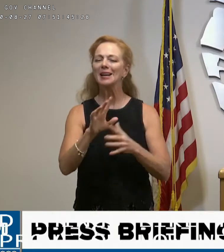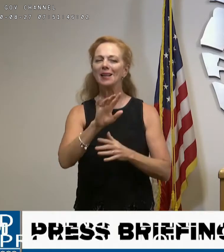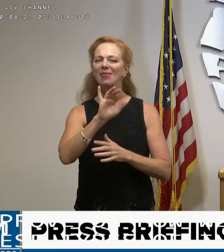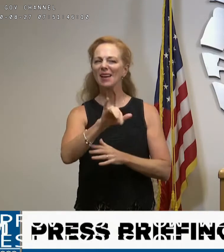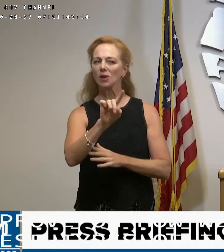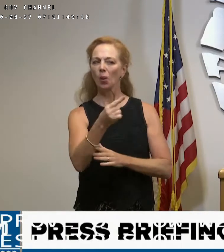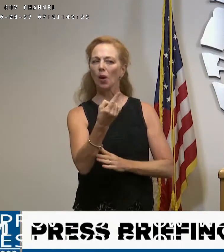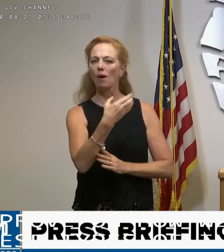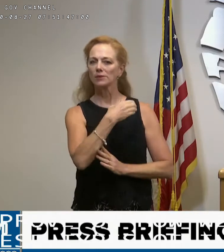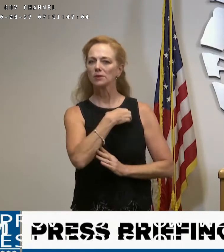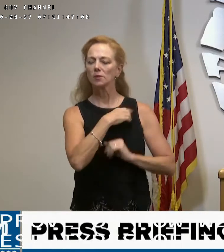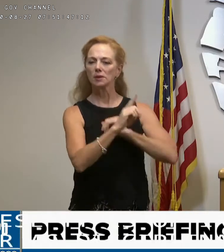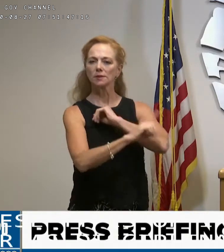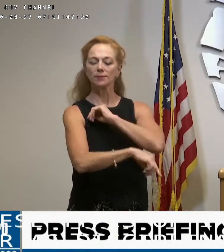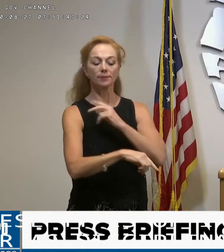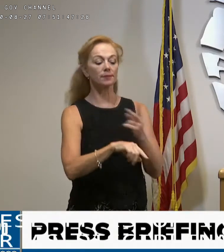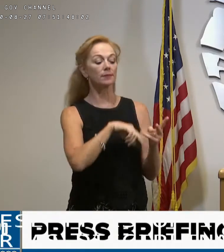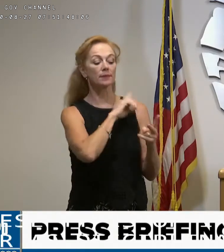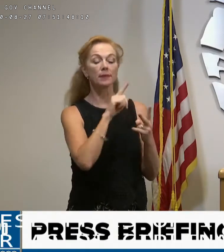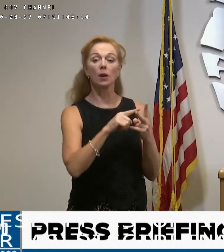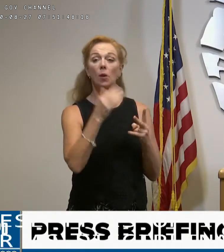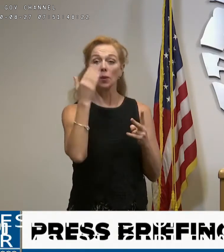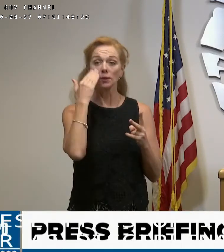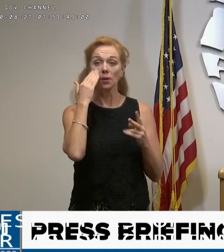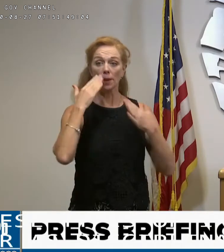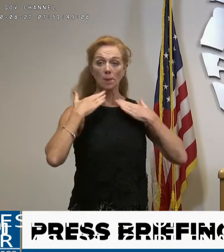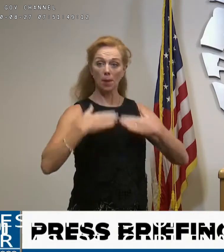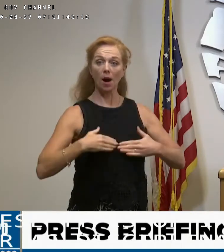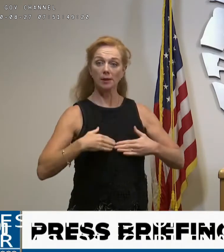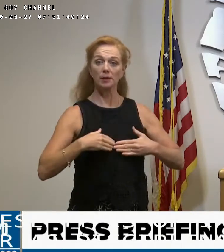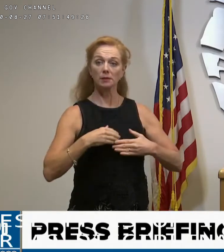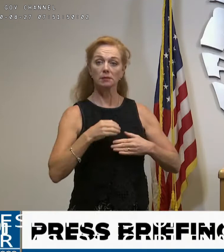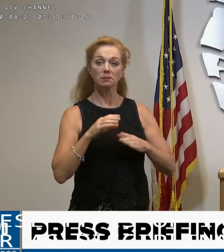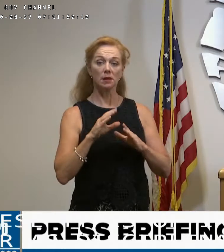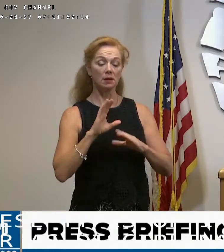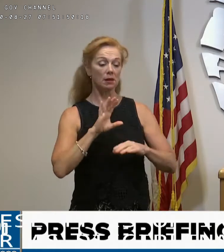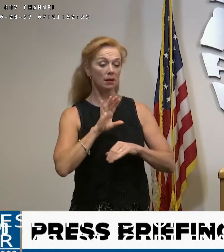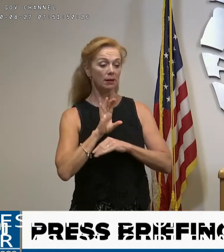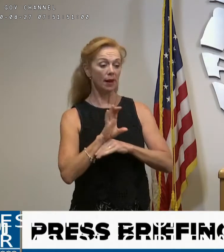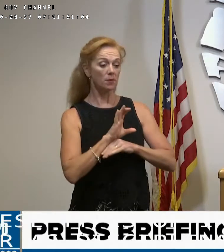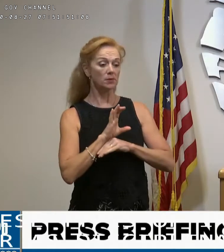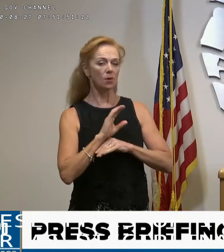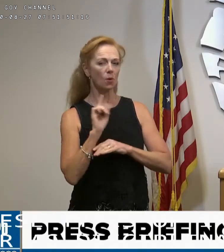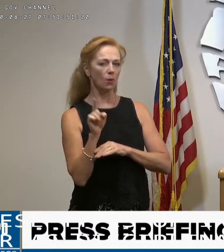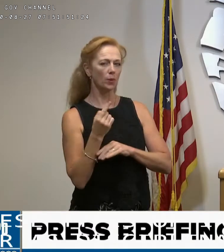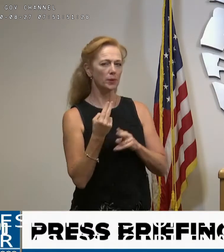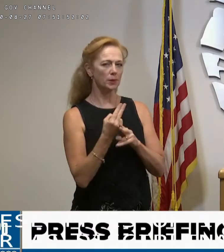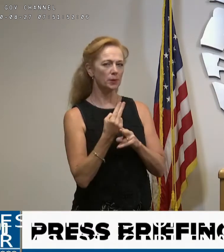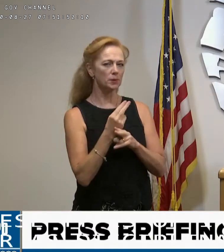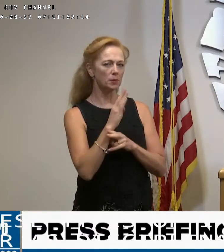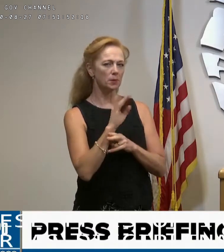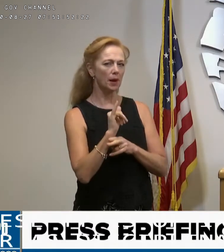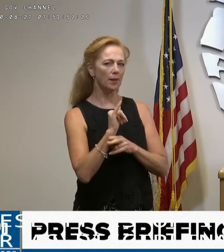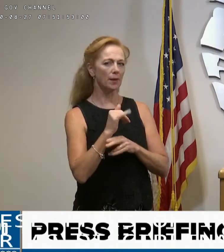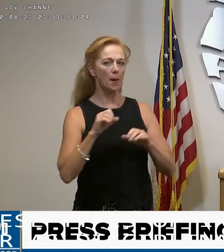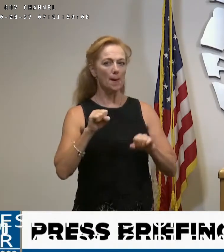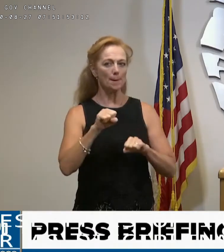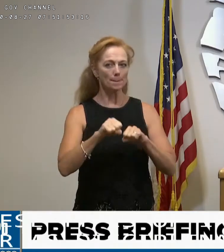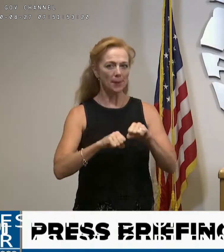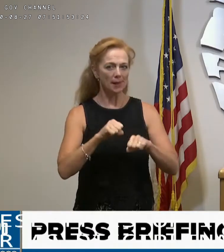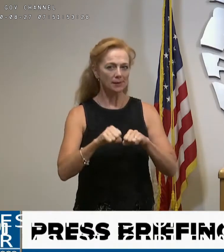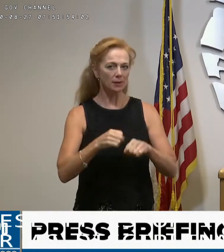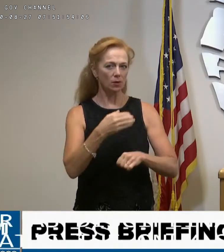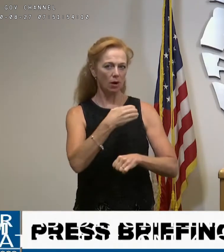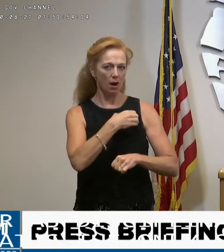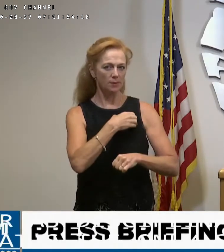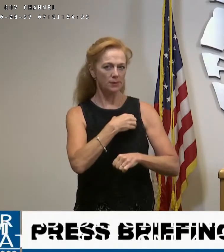the only one. And then we know that the body cam footage was old. Body cameras were only being worn by the bicycle cops